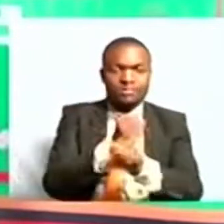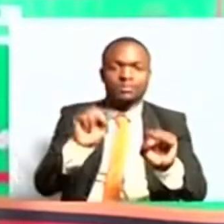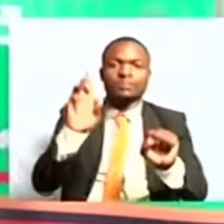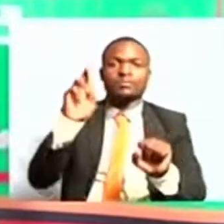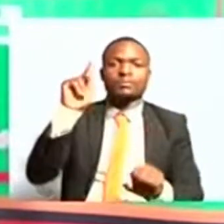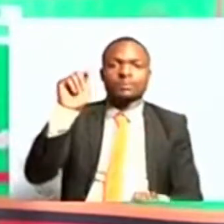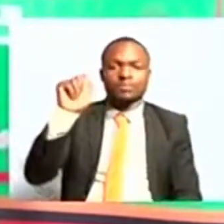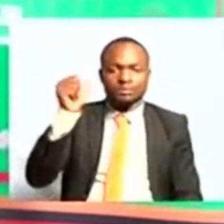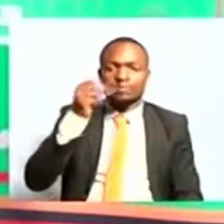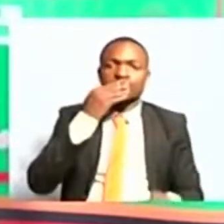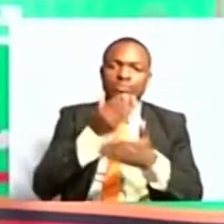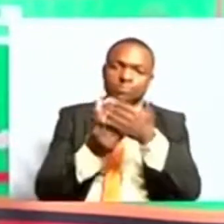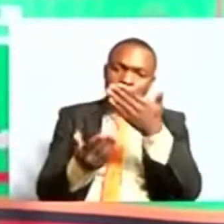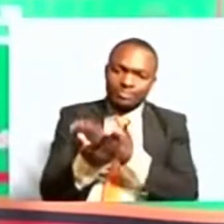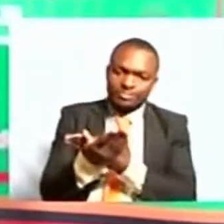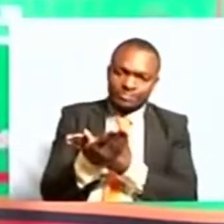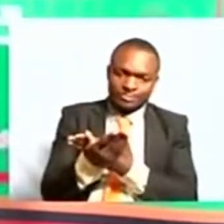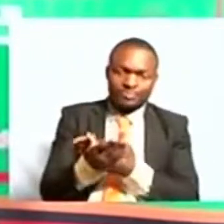morning.